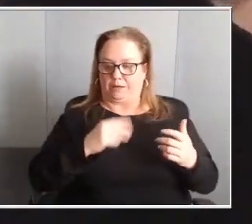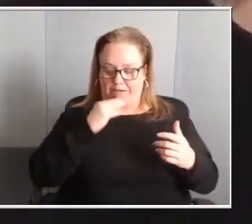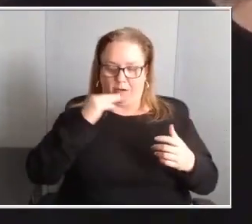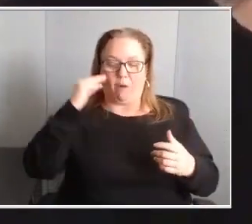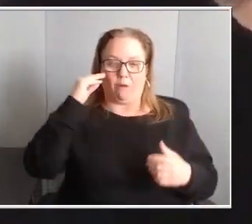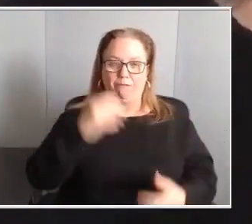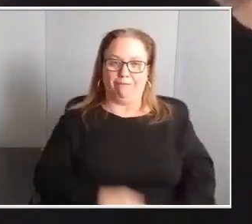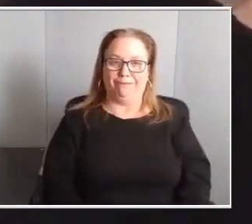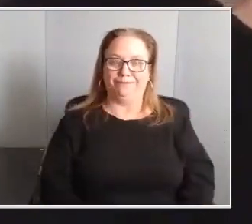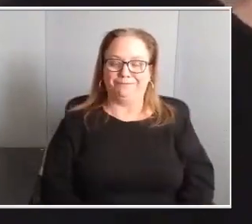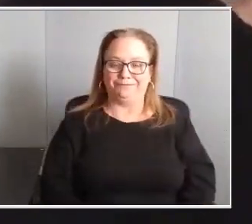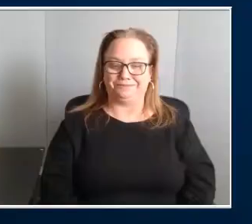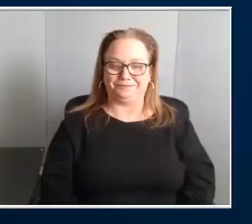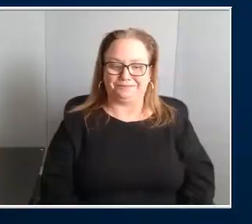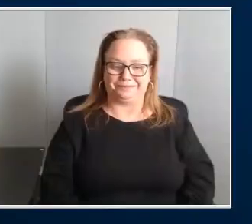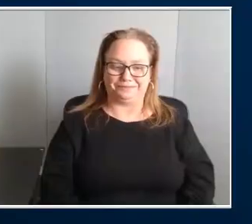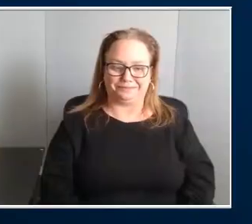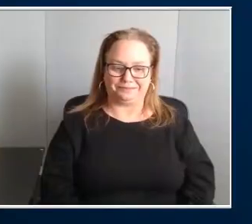home.